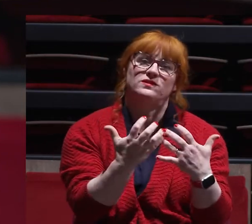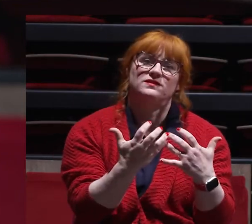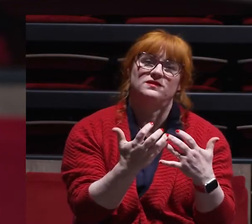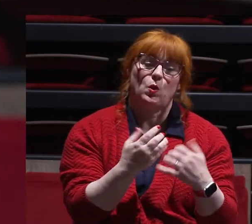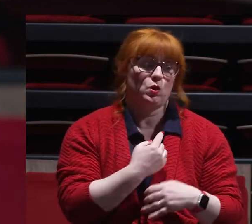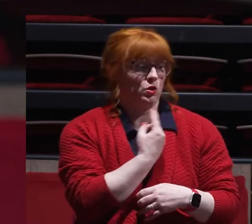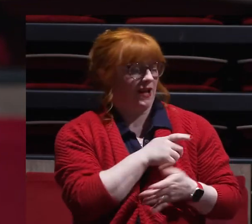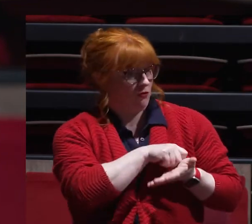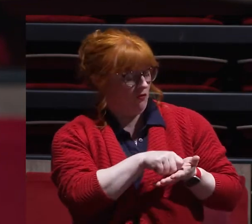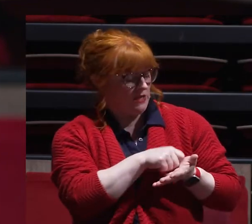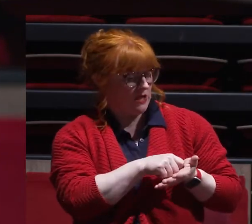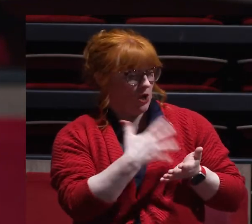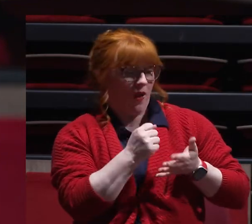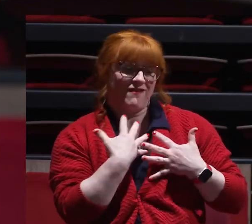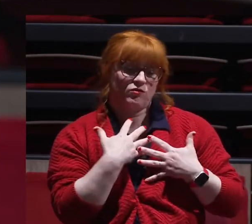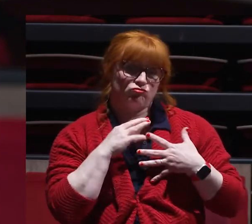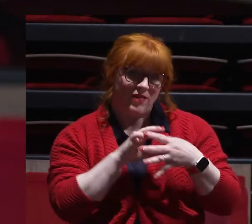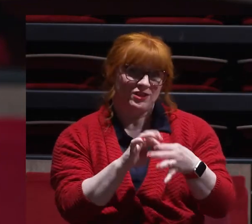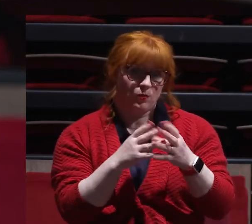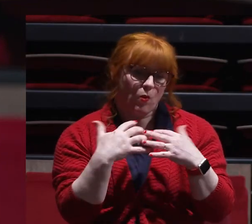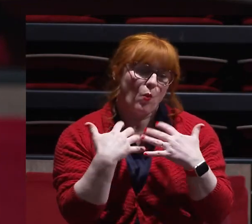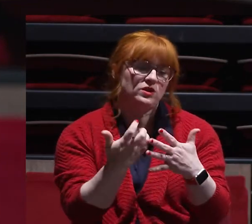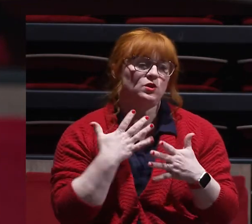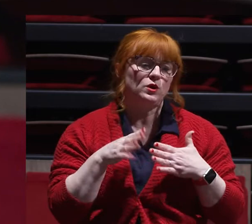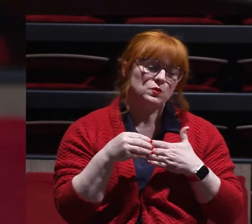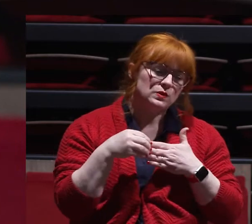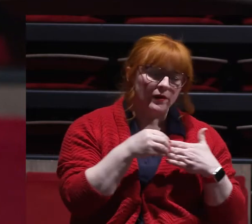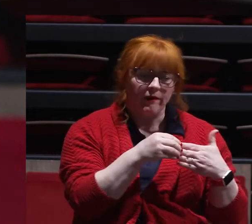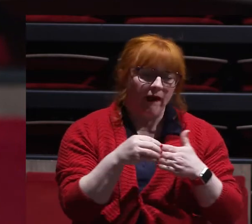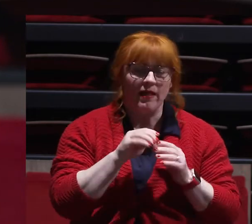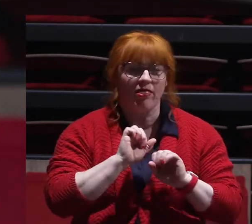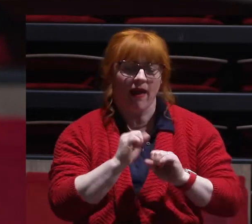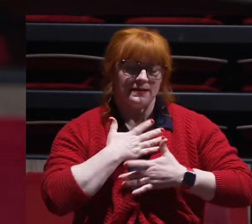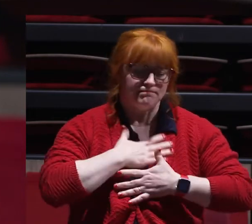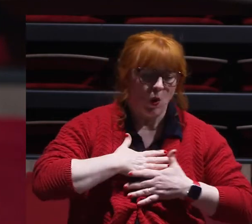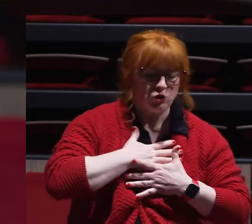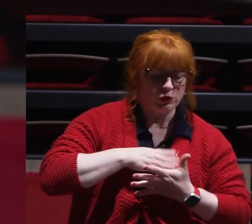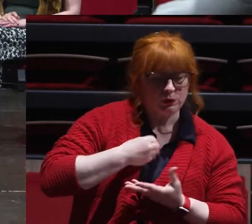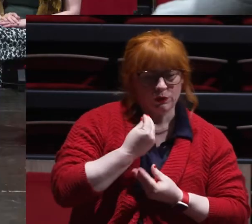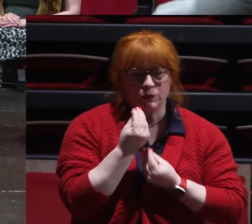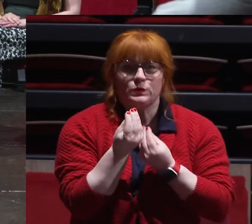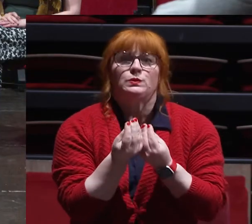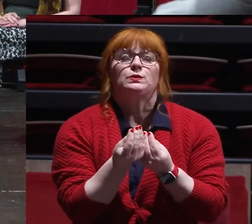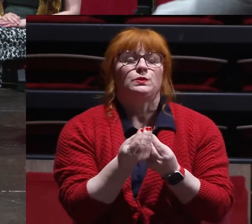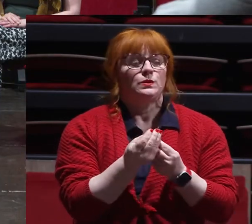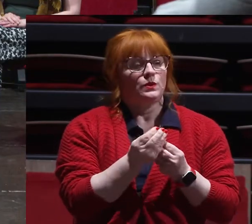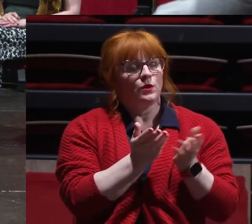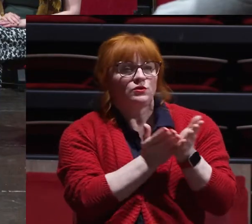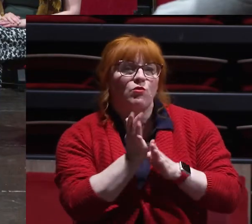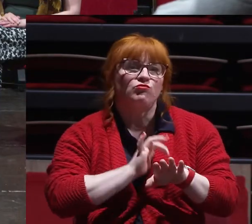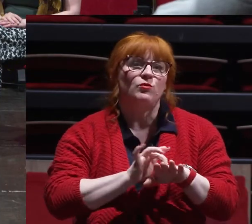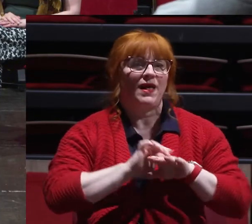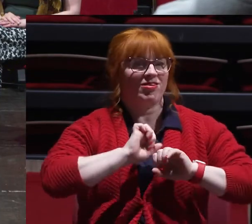using your relationship with the audience as a writer to guide how they feel and how